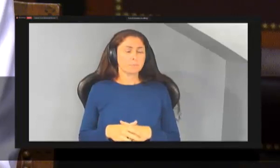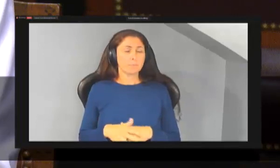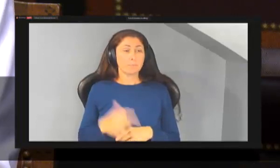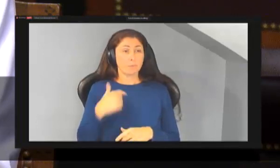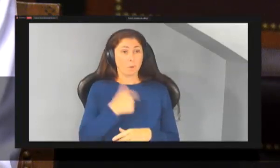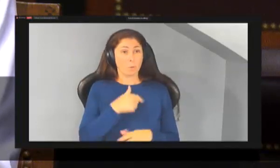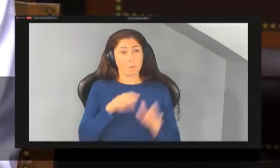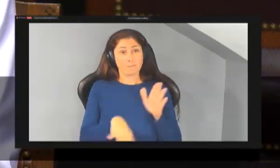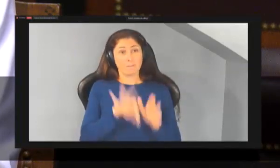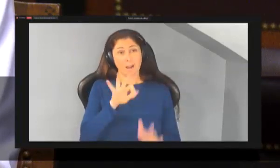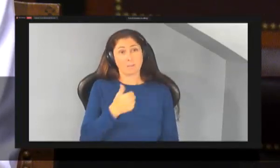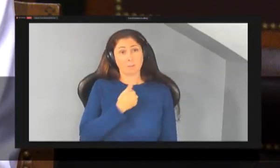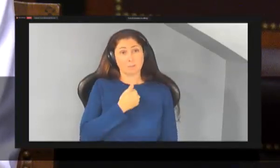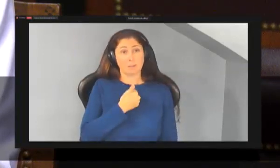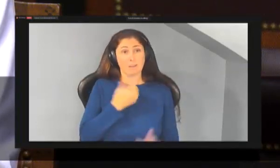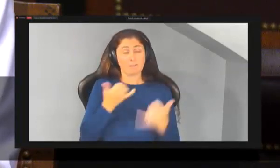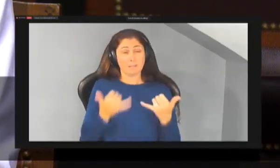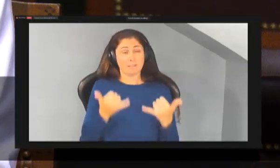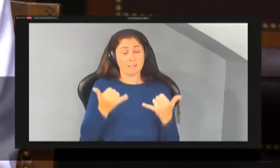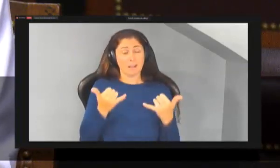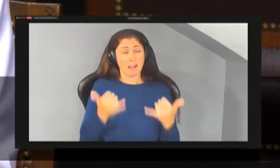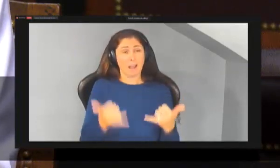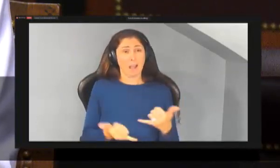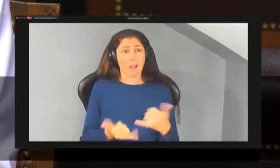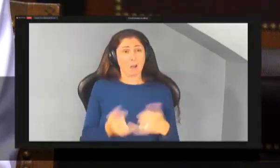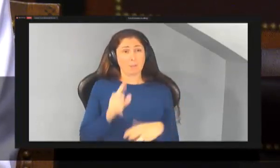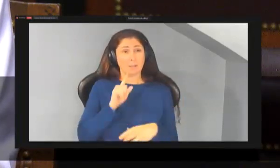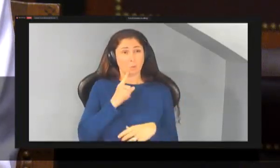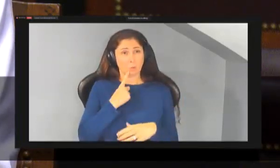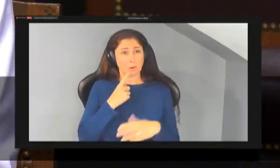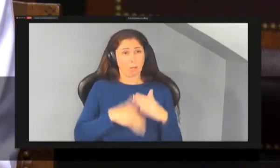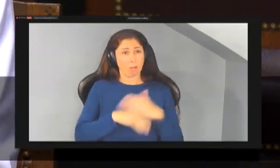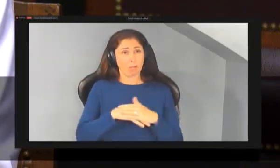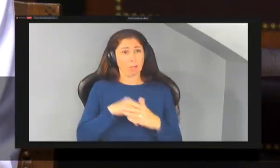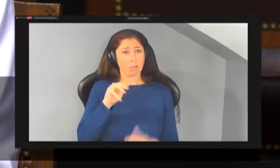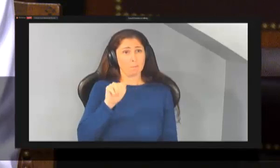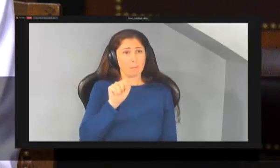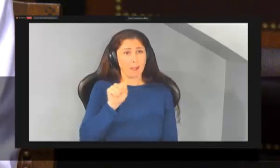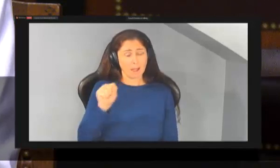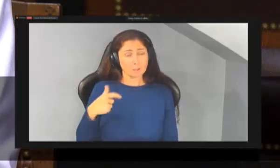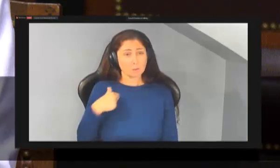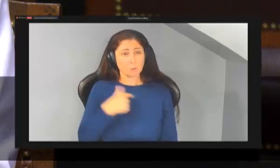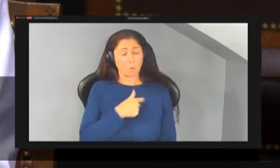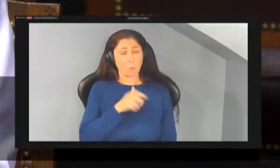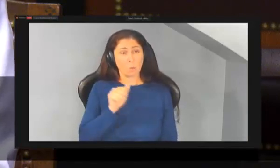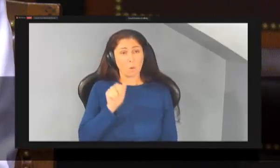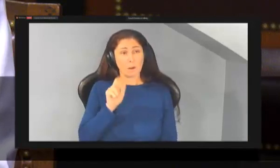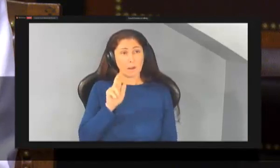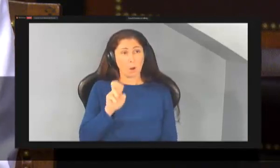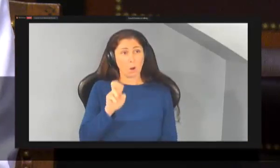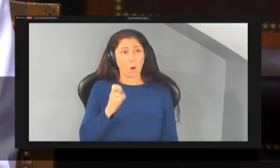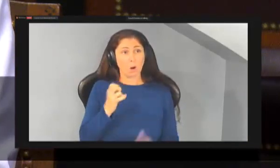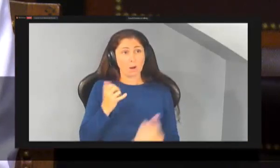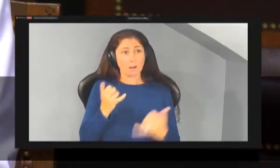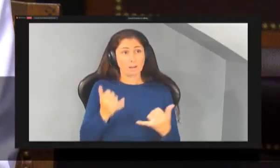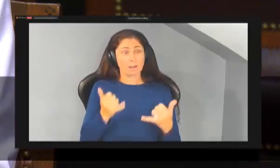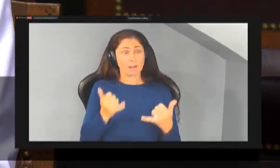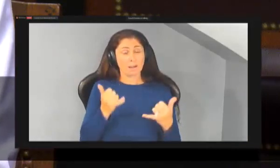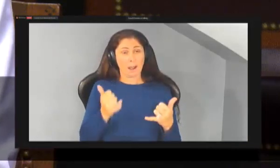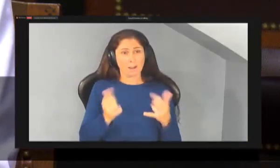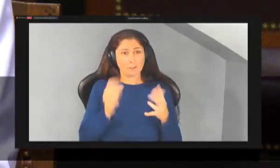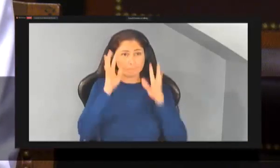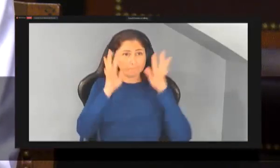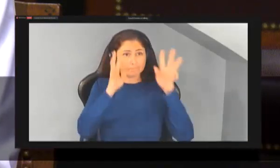now at critical mass. And so we are crafting strategy just to get us through